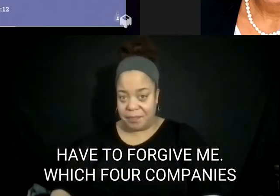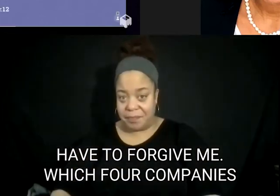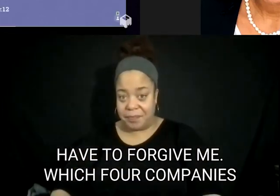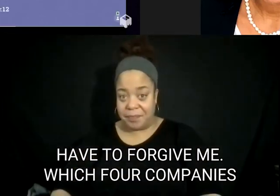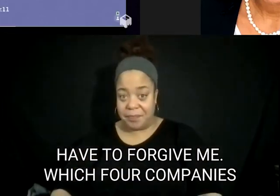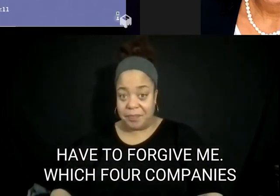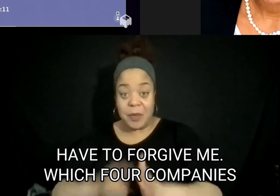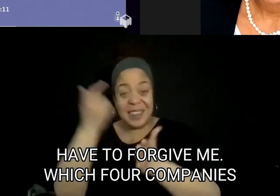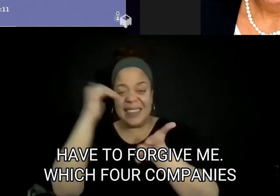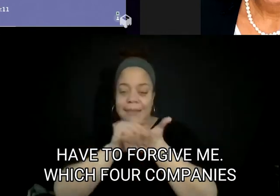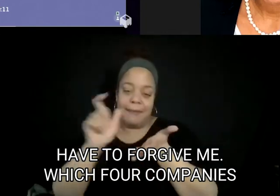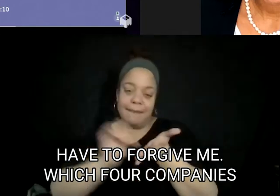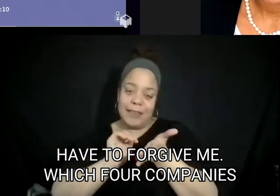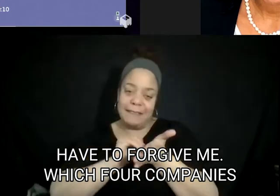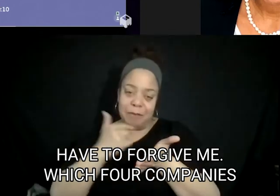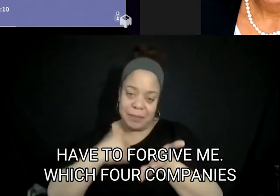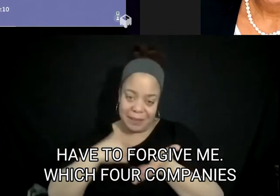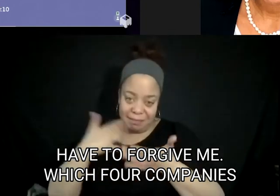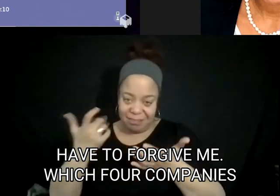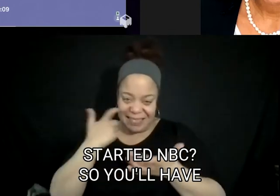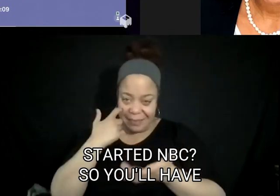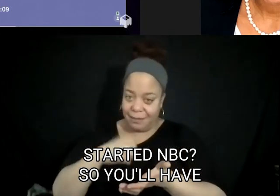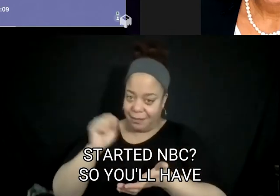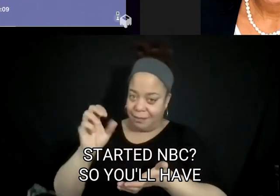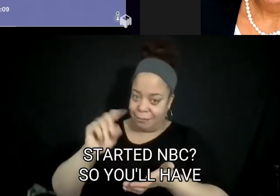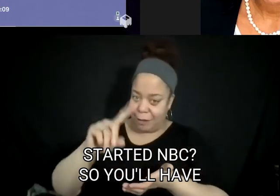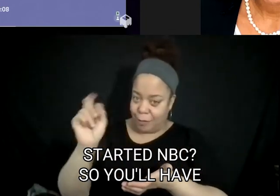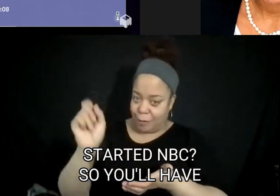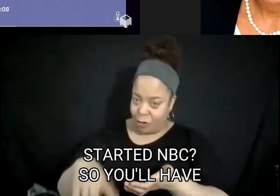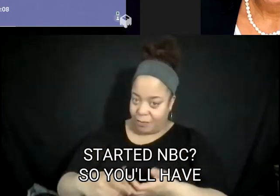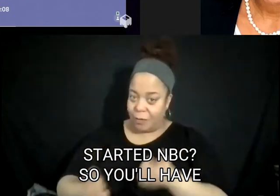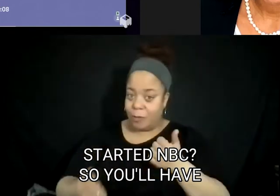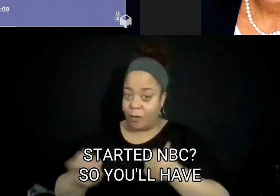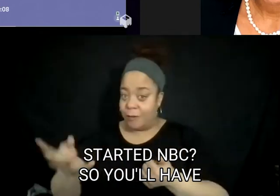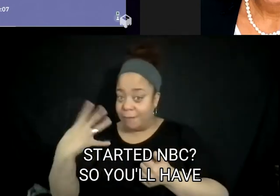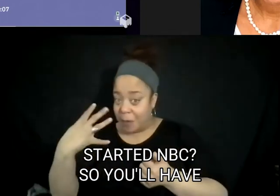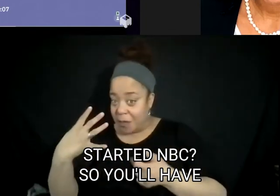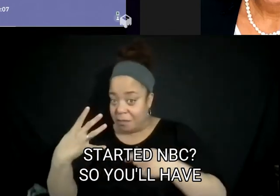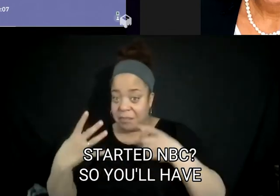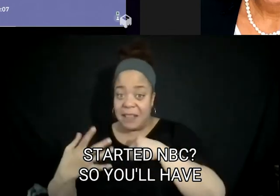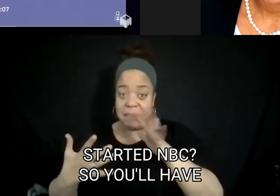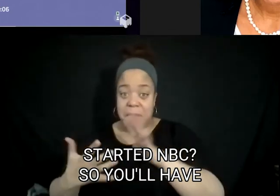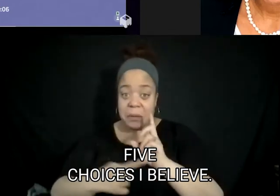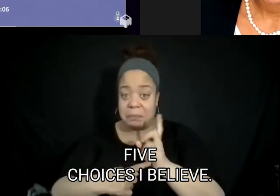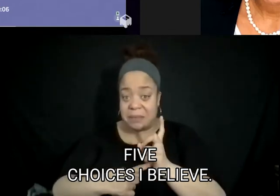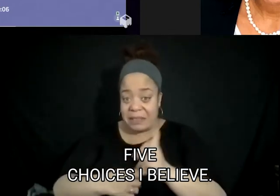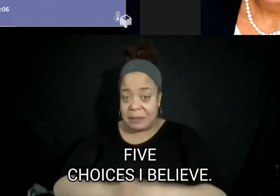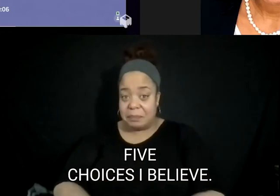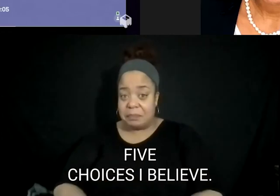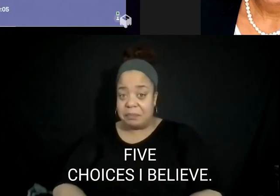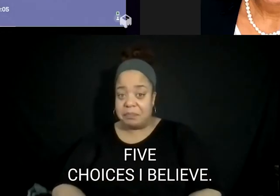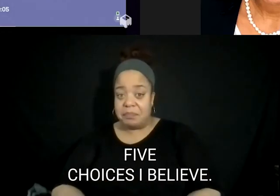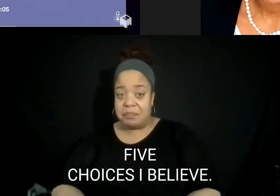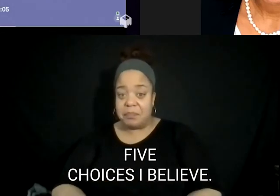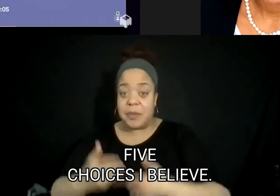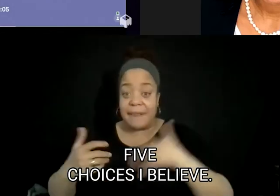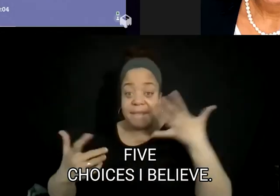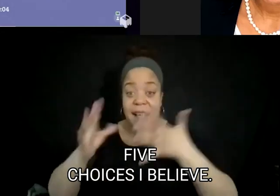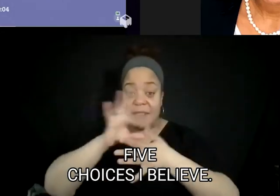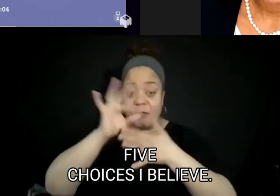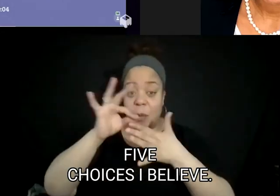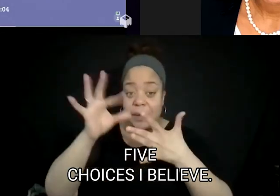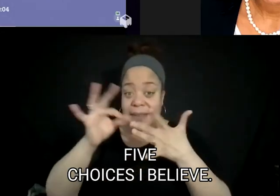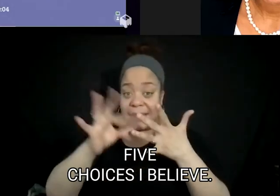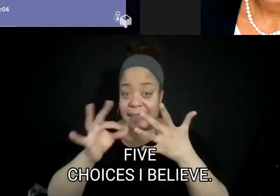United Fruit Company, Ford Motor Company, General Electric, AT&T, and Westinghouse? I think you just need one to get it